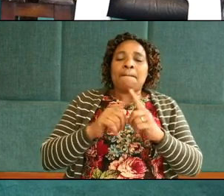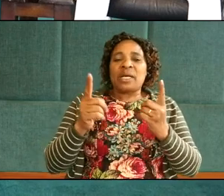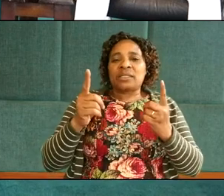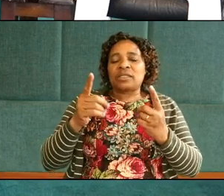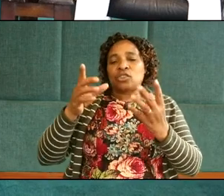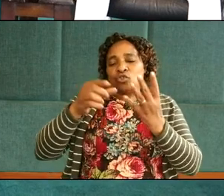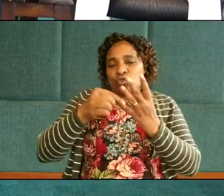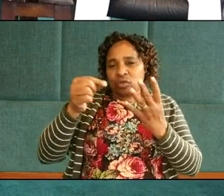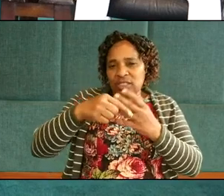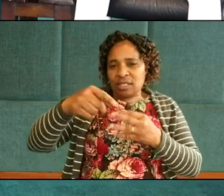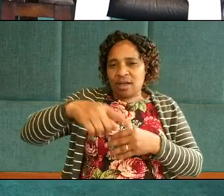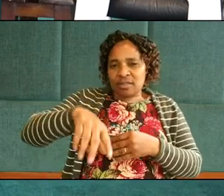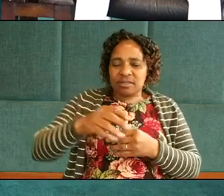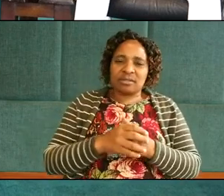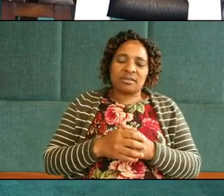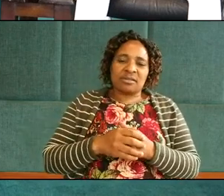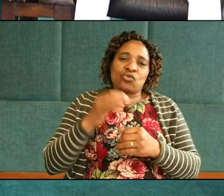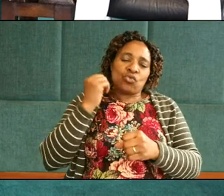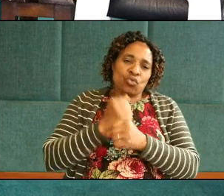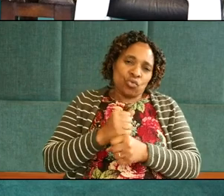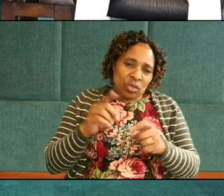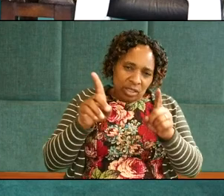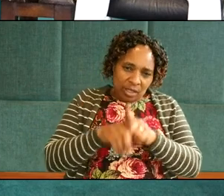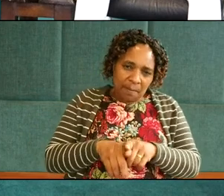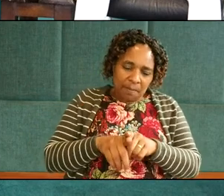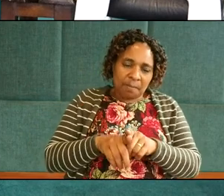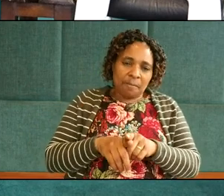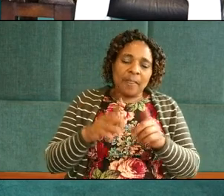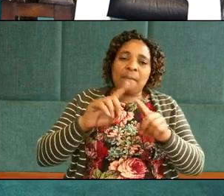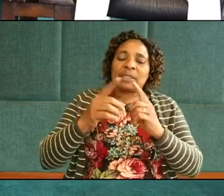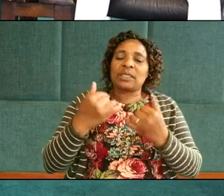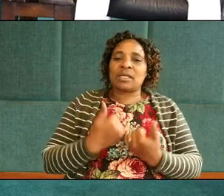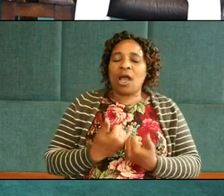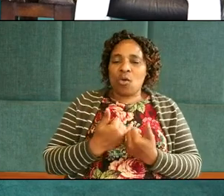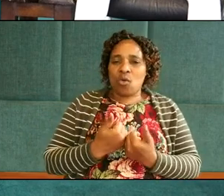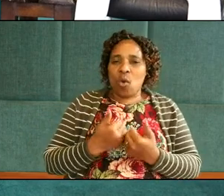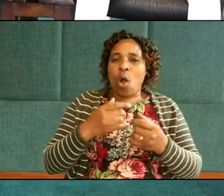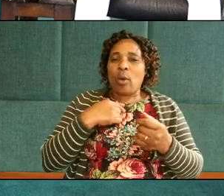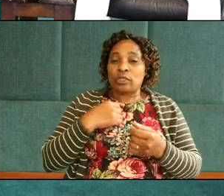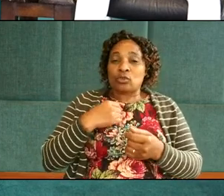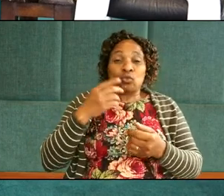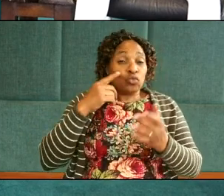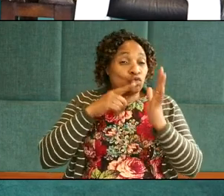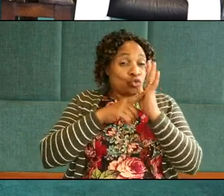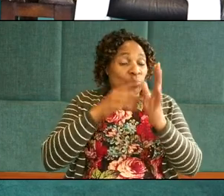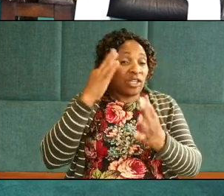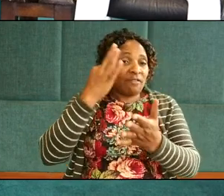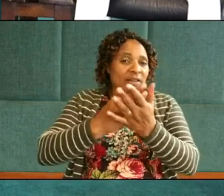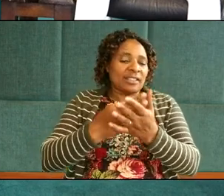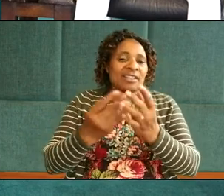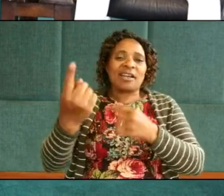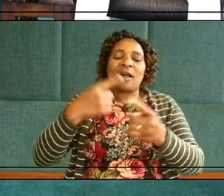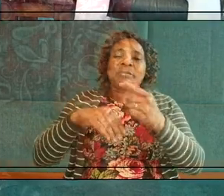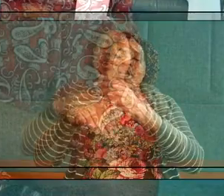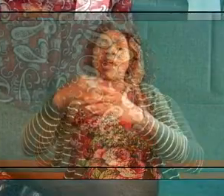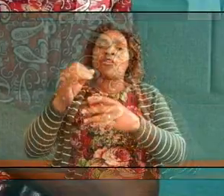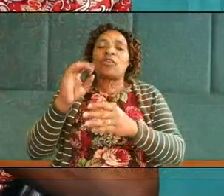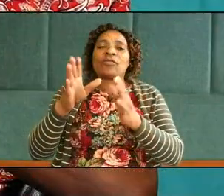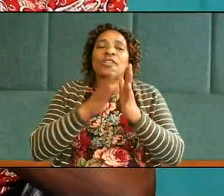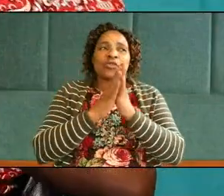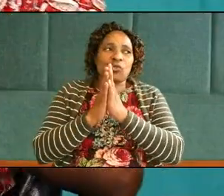has chosen us. He has chosen us to do it. And I just want to impress on us the fact that coming from out of the